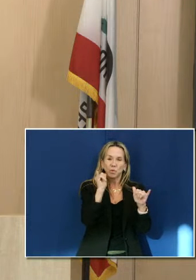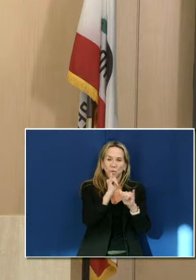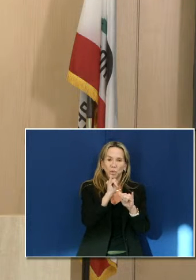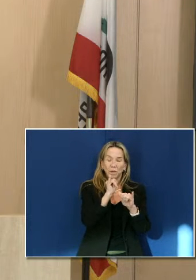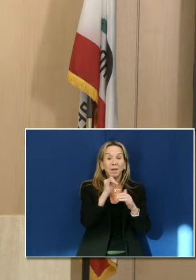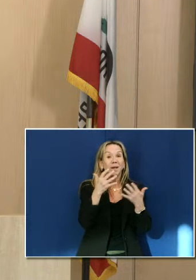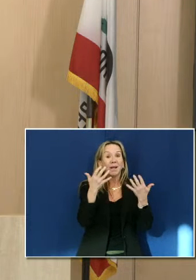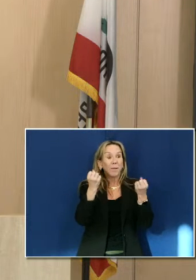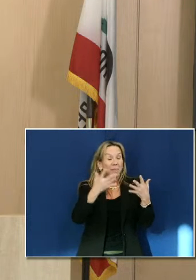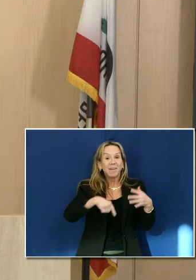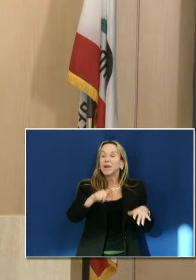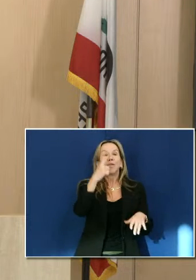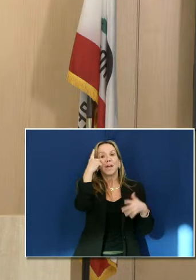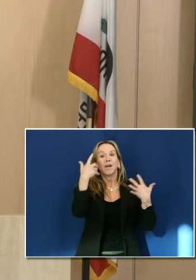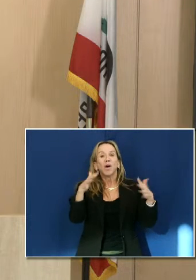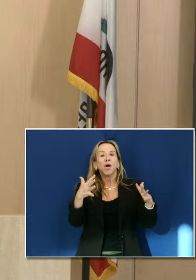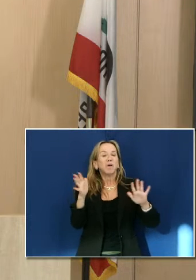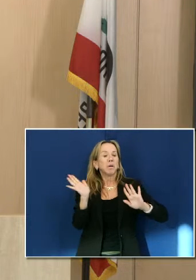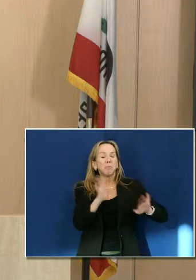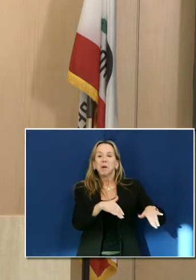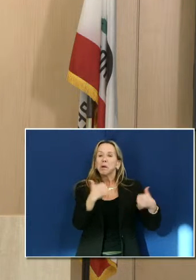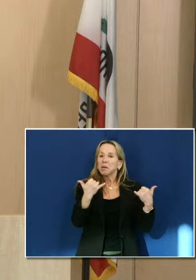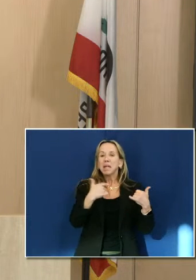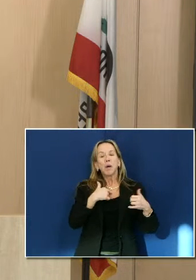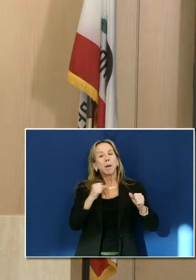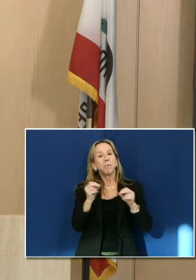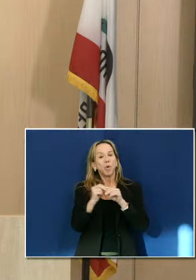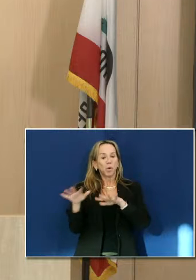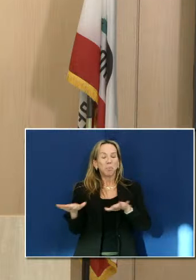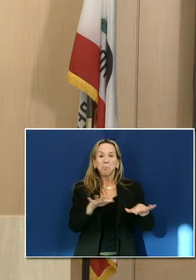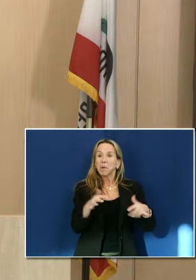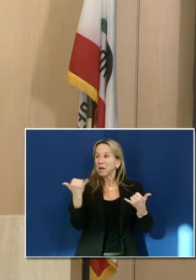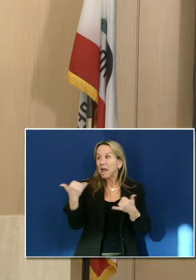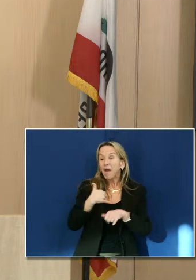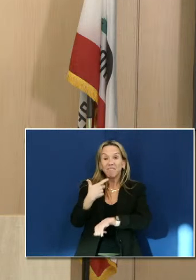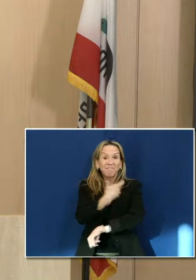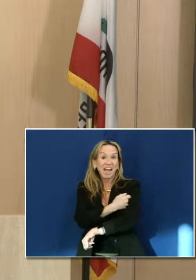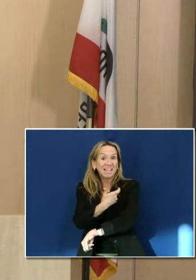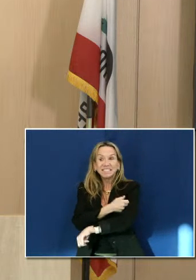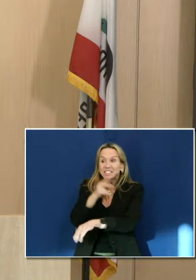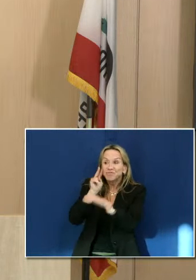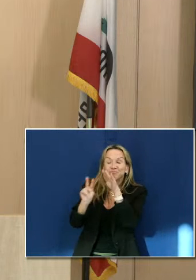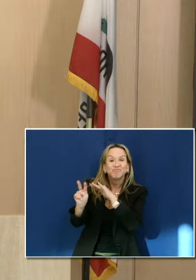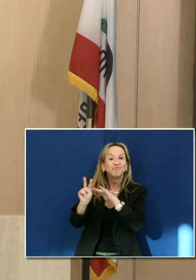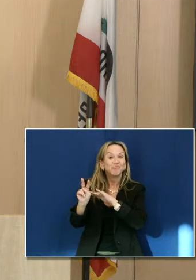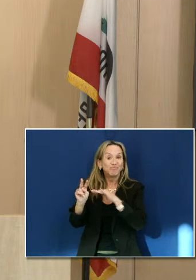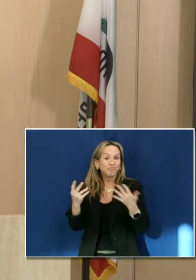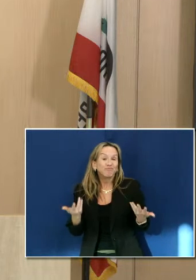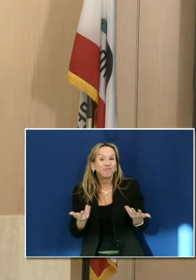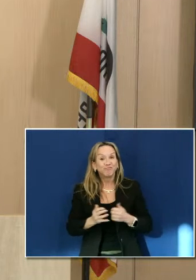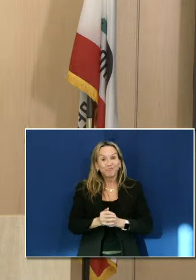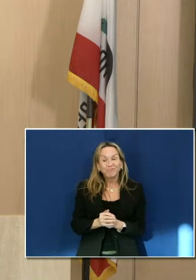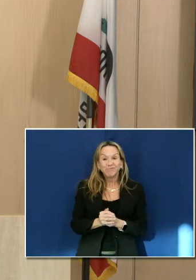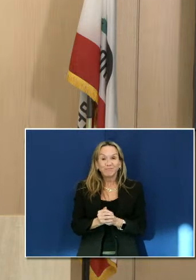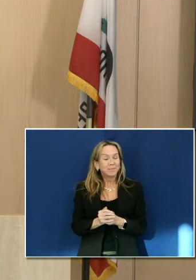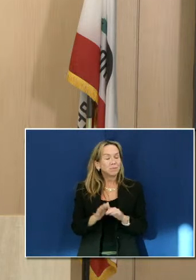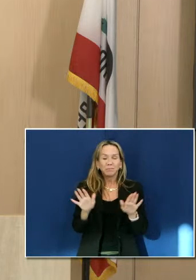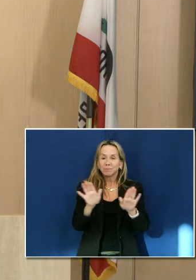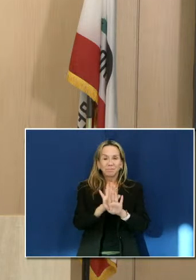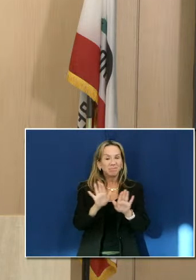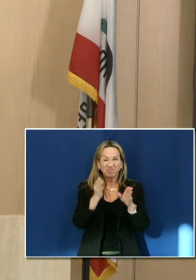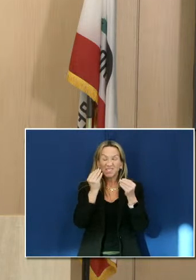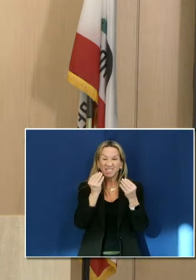are past the greatest part of this challenge with vaccines on the horizon. We are at the